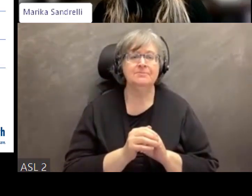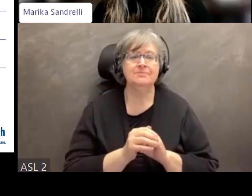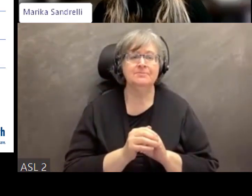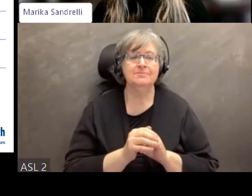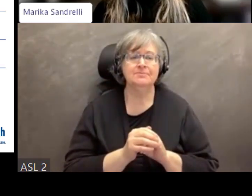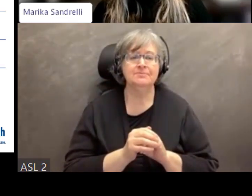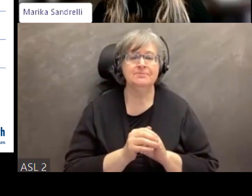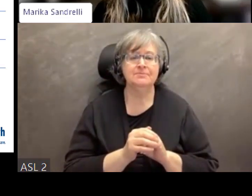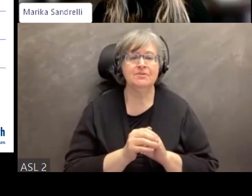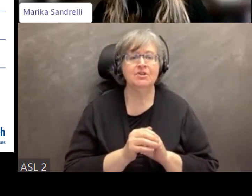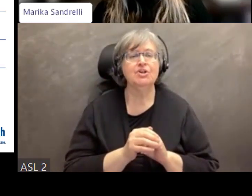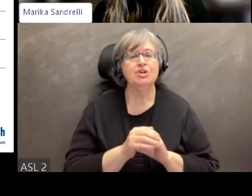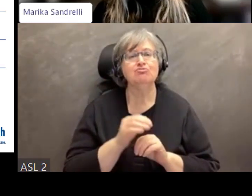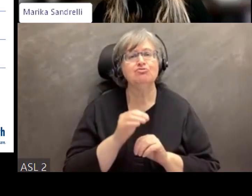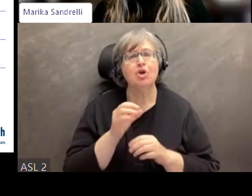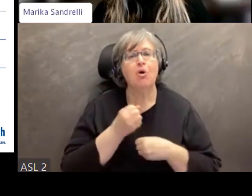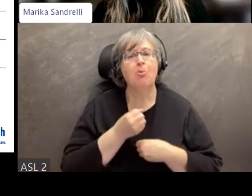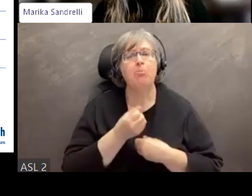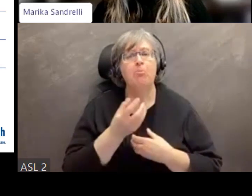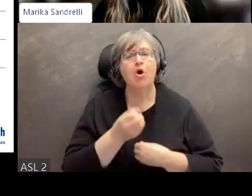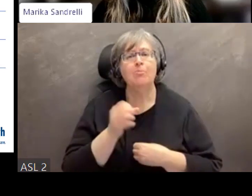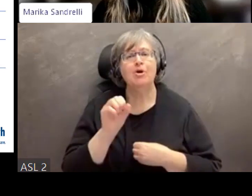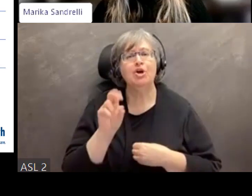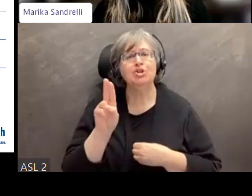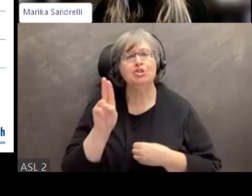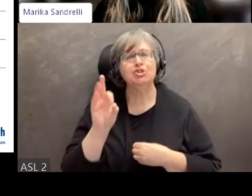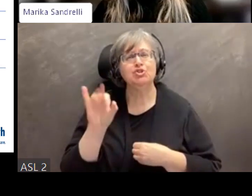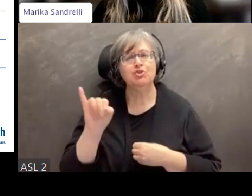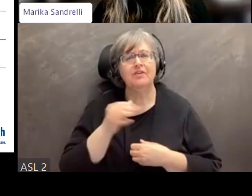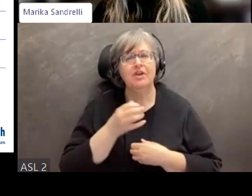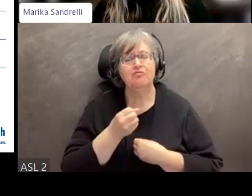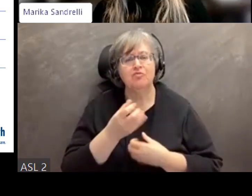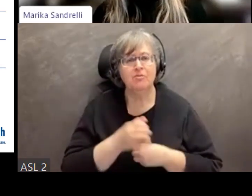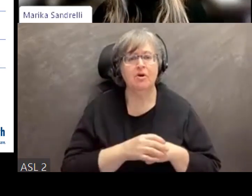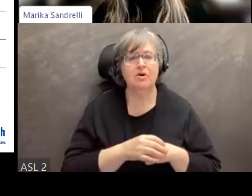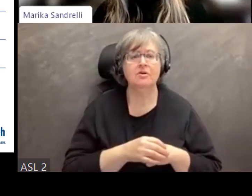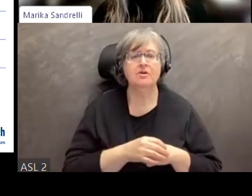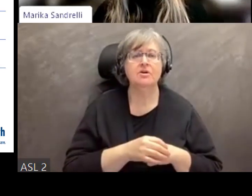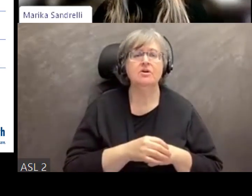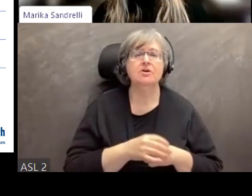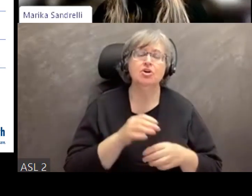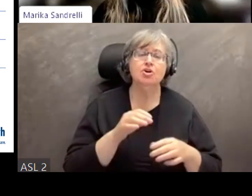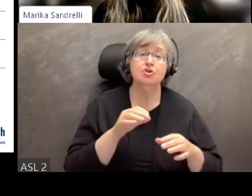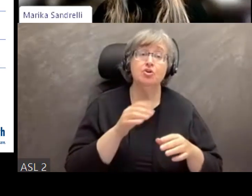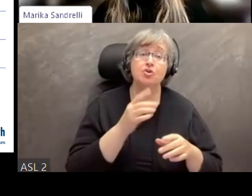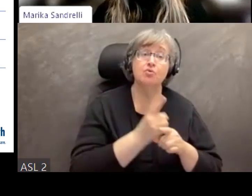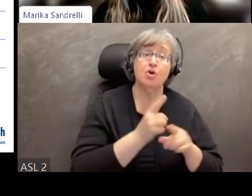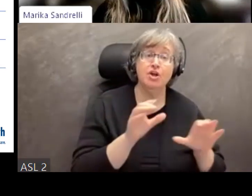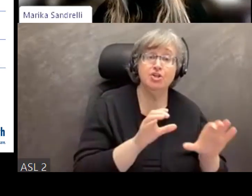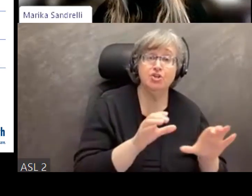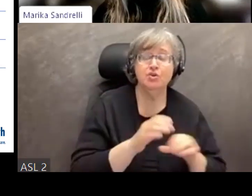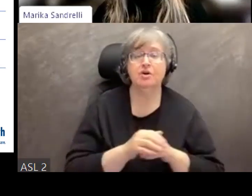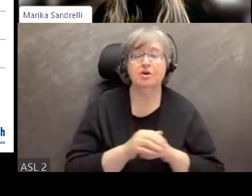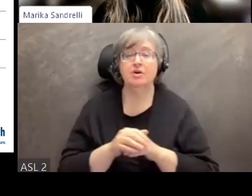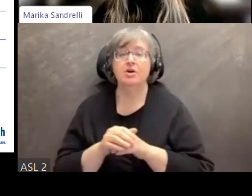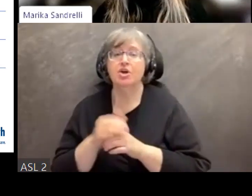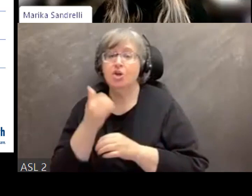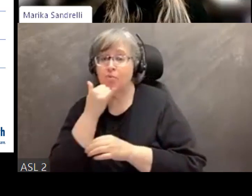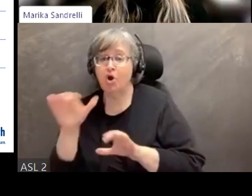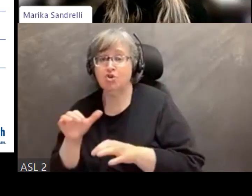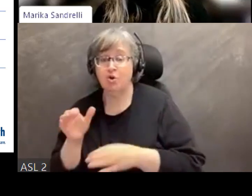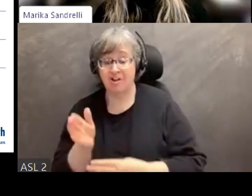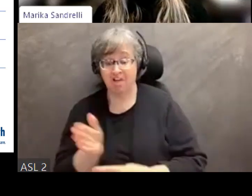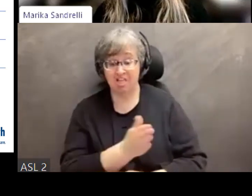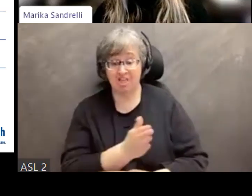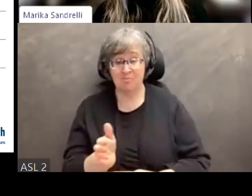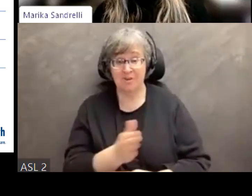line in a Sufi poem that says, "Out beyond the ideas of right doing and wrong doing, there's a field, I'll meet